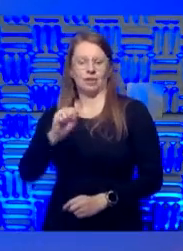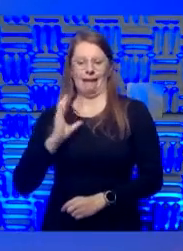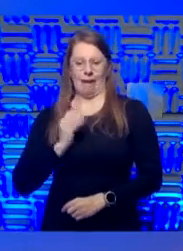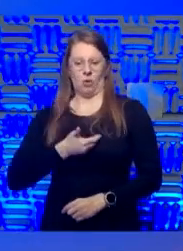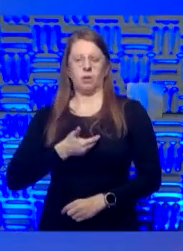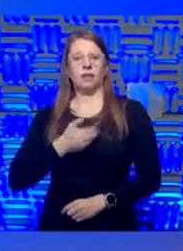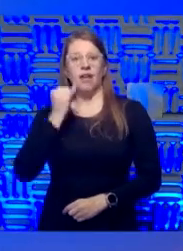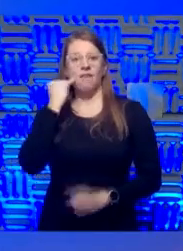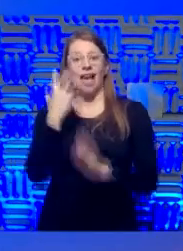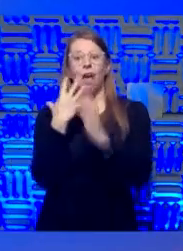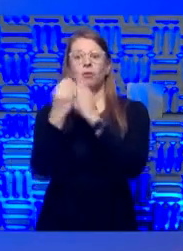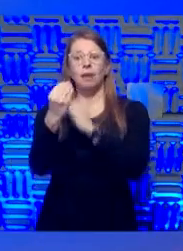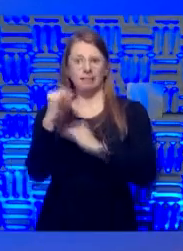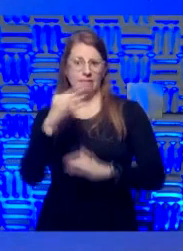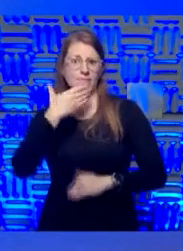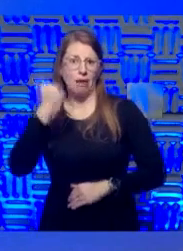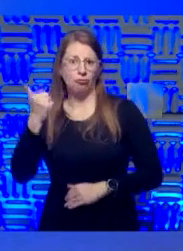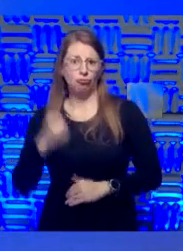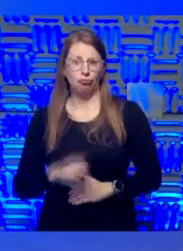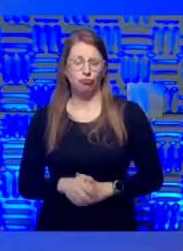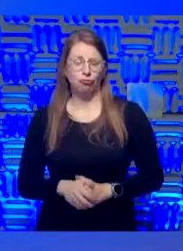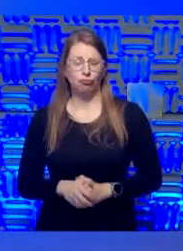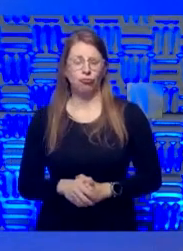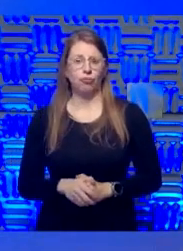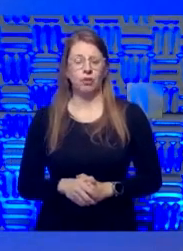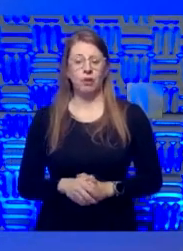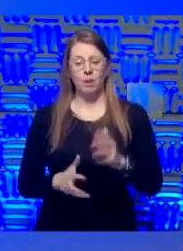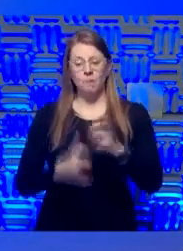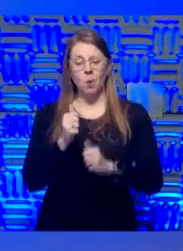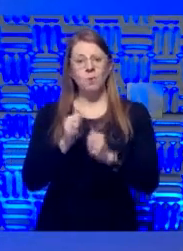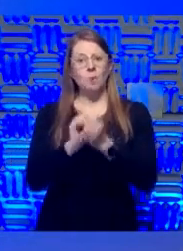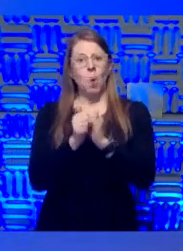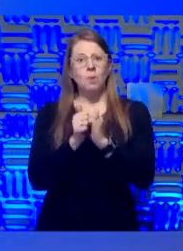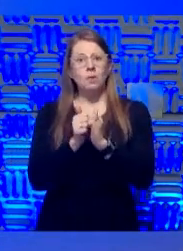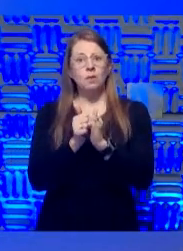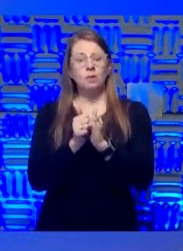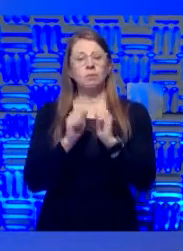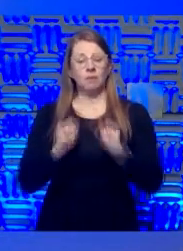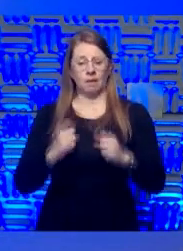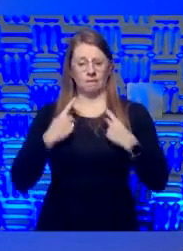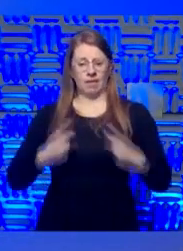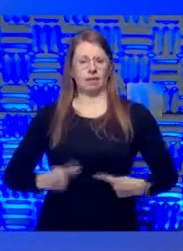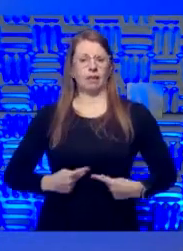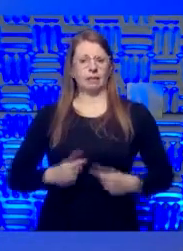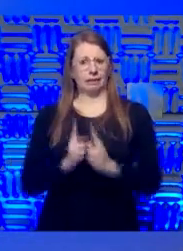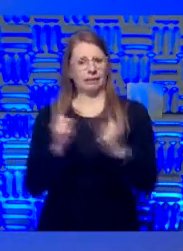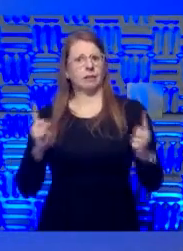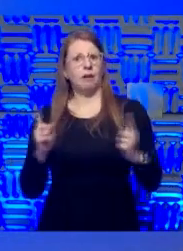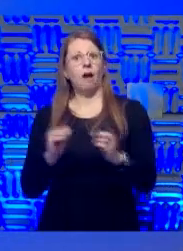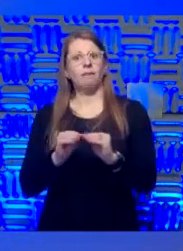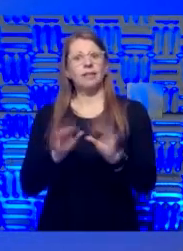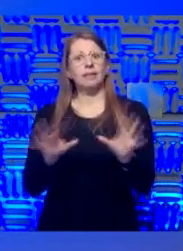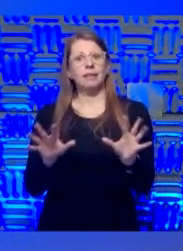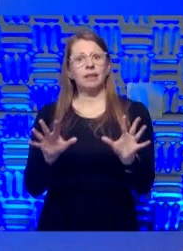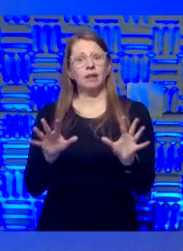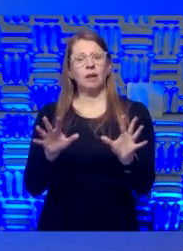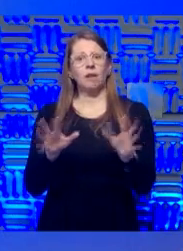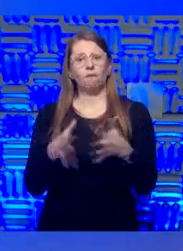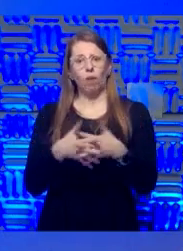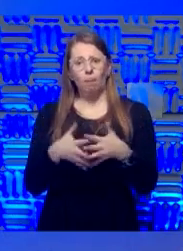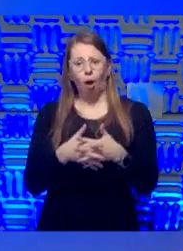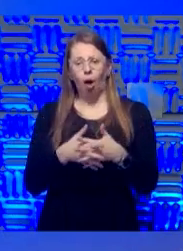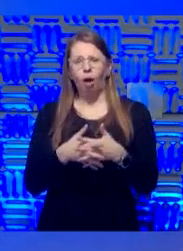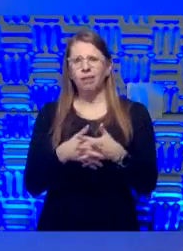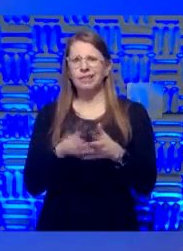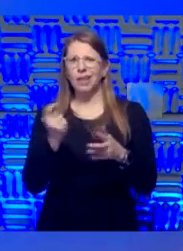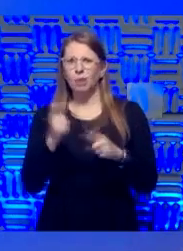be outside, that's probably better. Most sports, you will probably be able to physically distance. Obviously, football in the trenches is a little